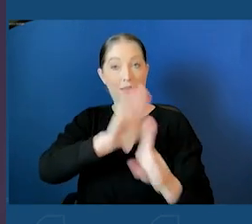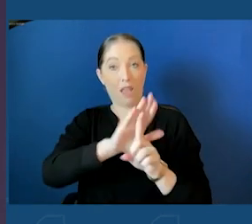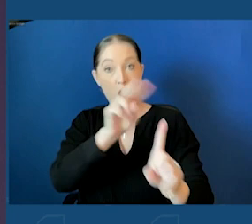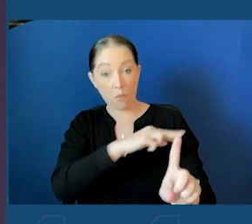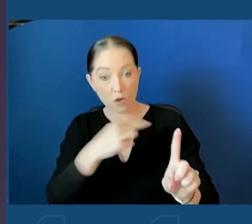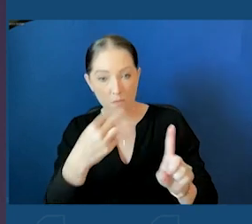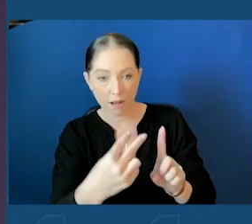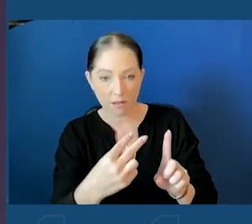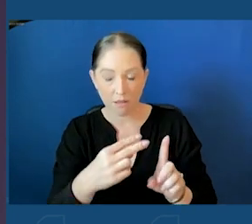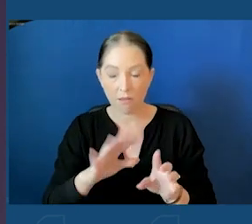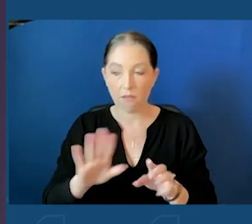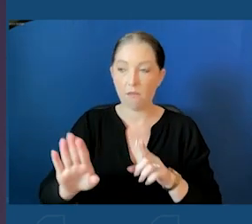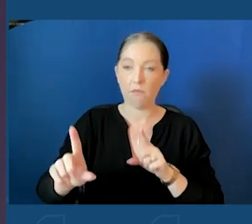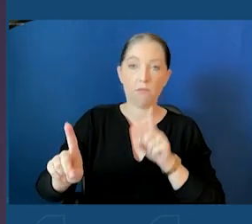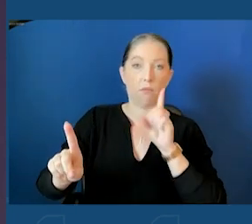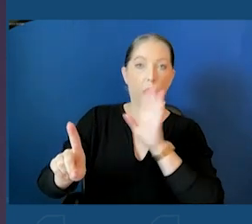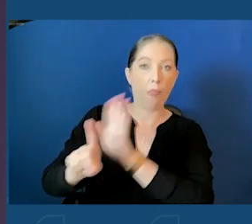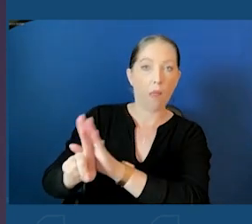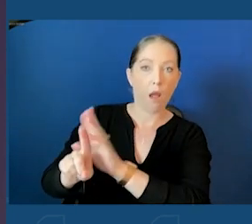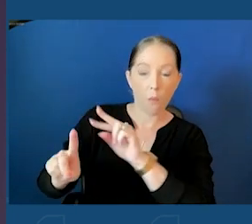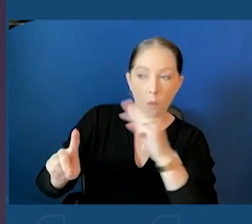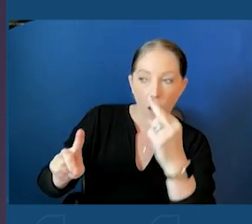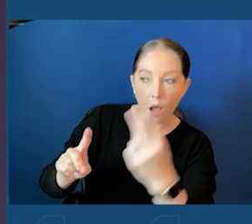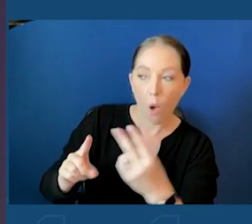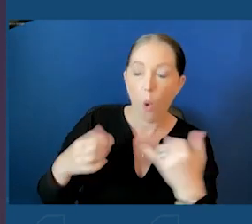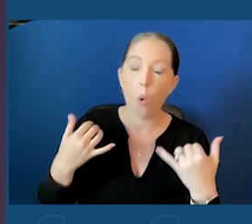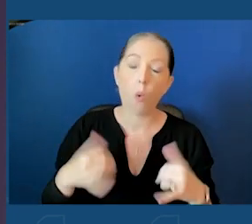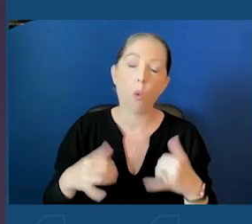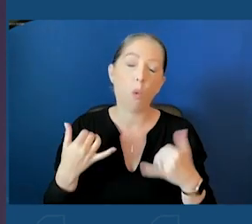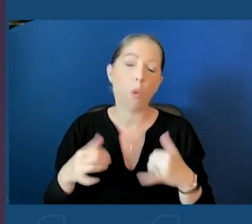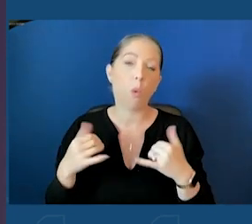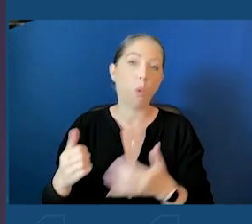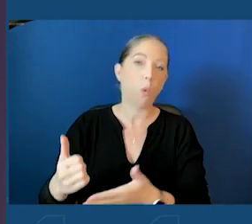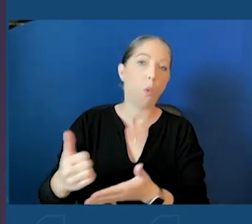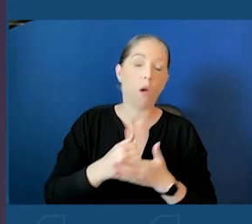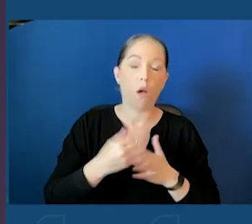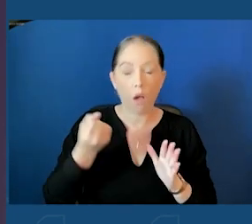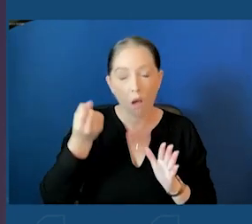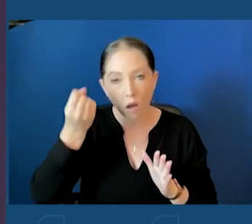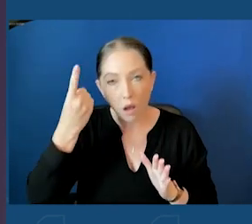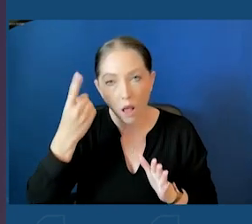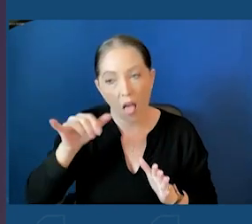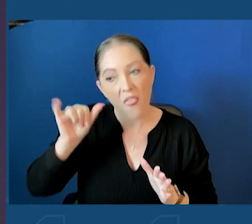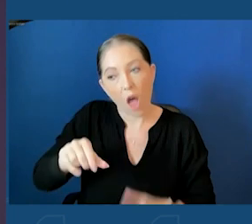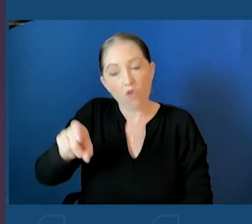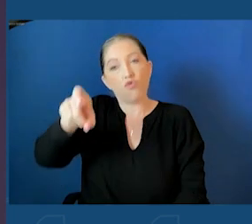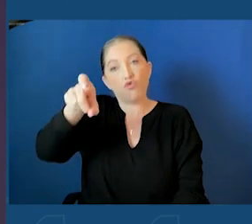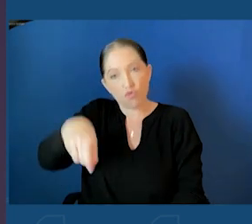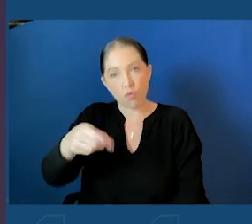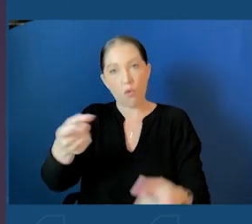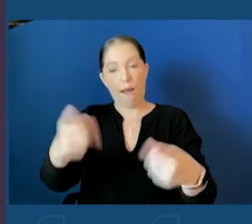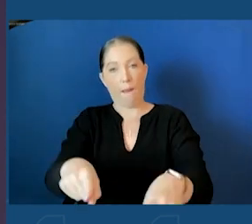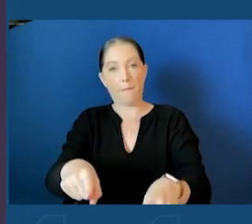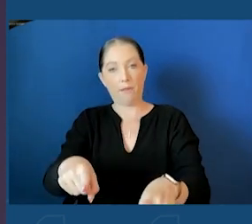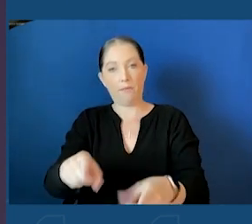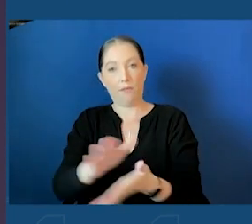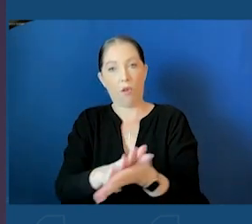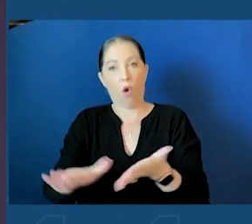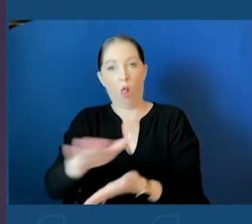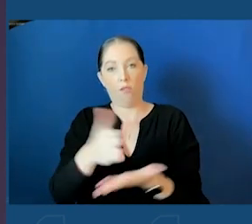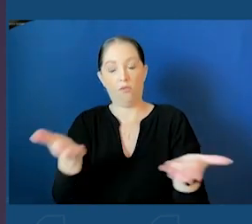their grandparents did, it gives you a different understanding of where they are. That's what's supposed to be happening on our college